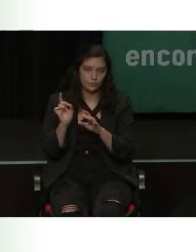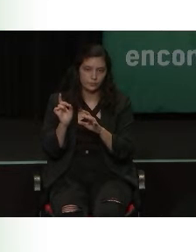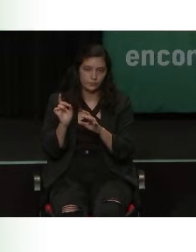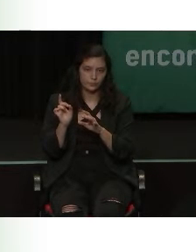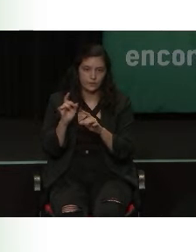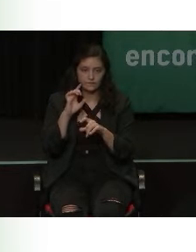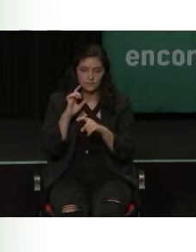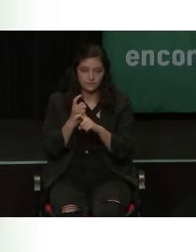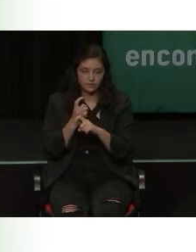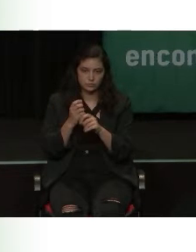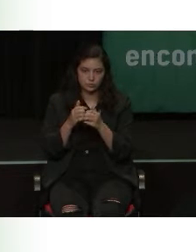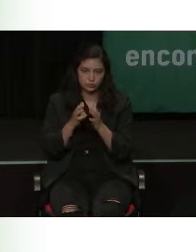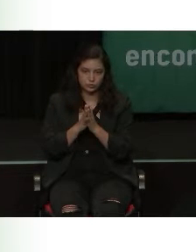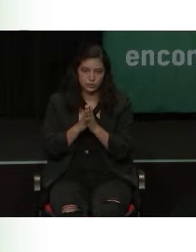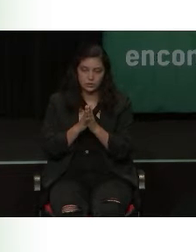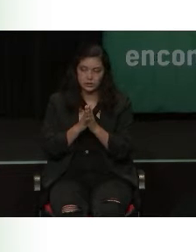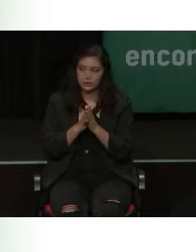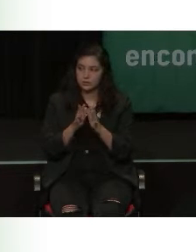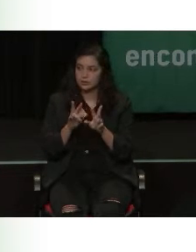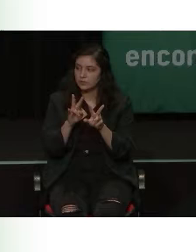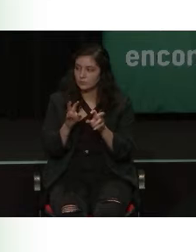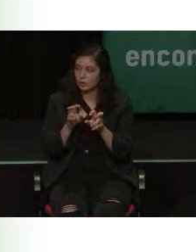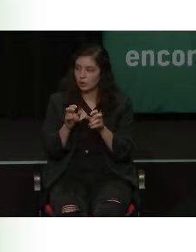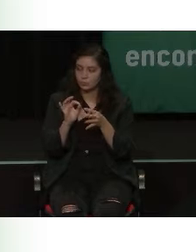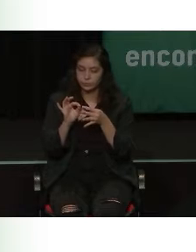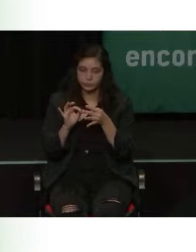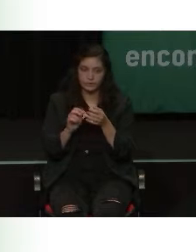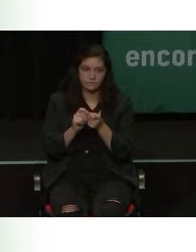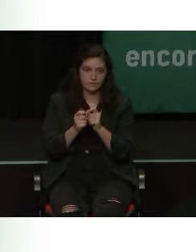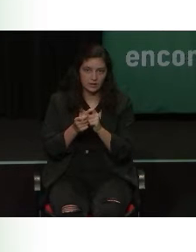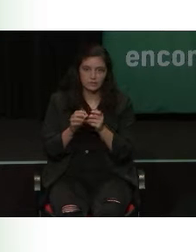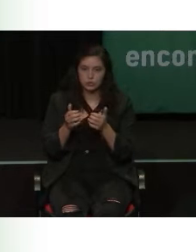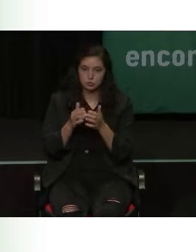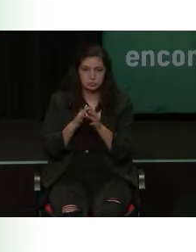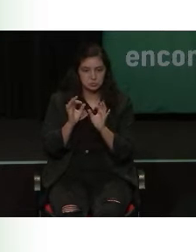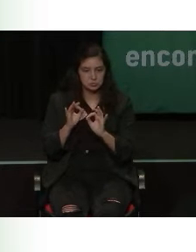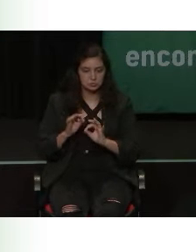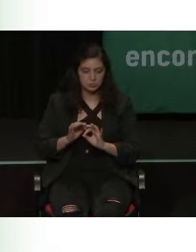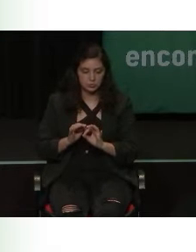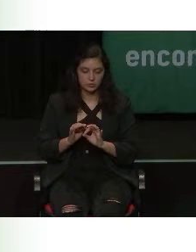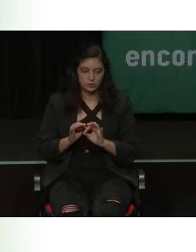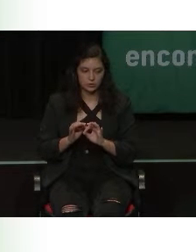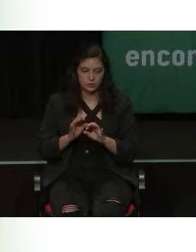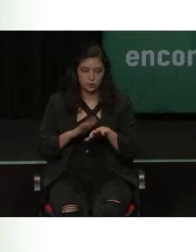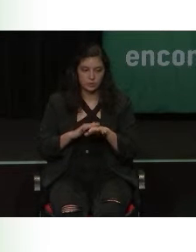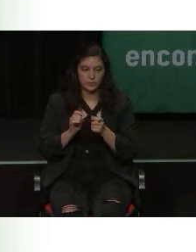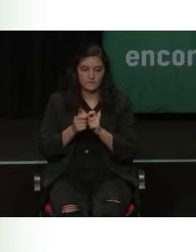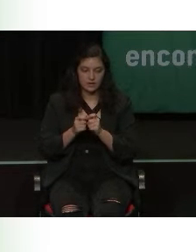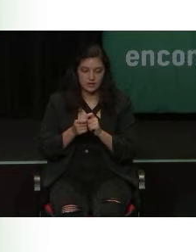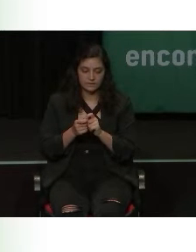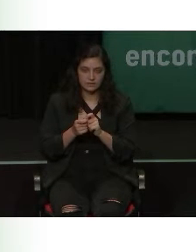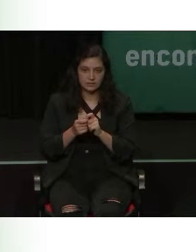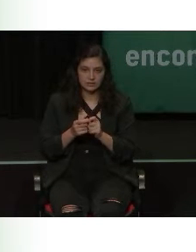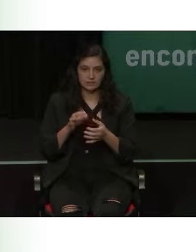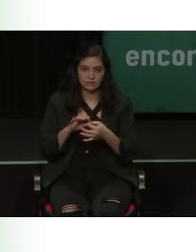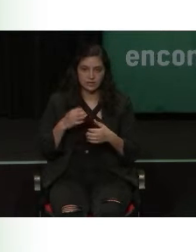But then we realized everything, we verified everything regarding the composition of the variables, and everything was okay, because